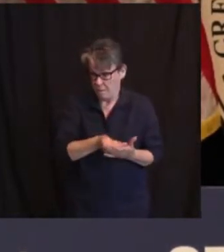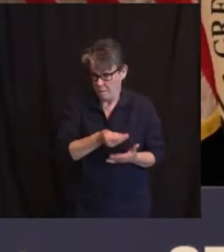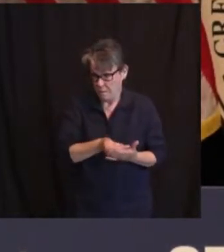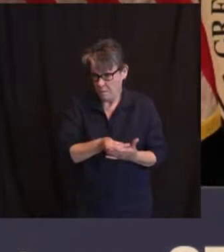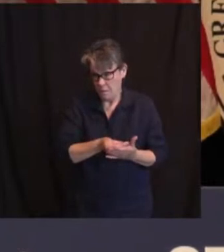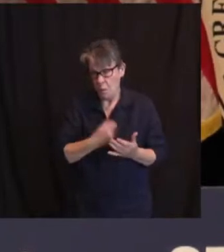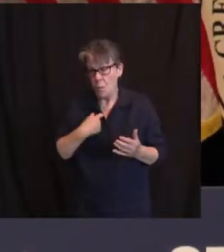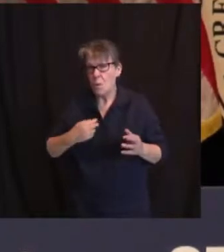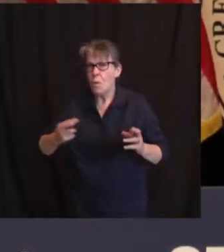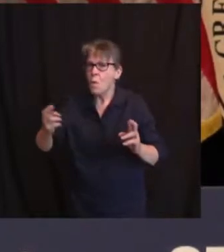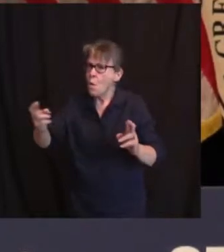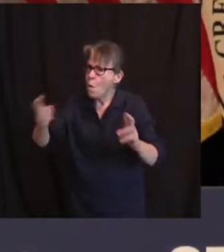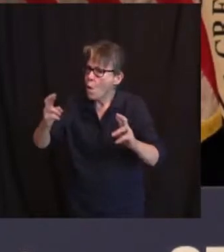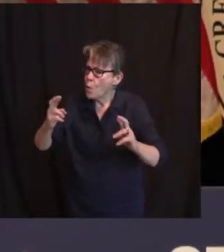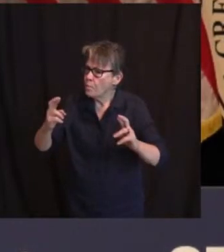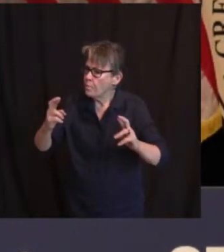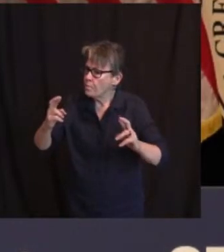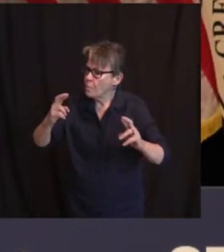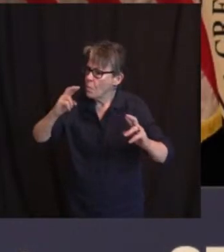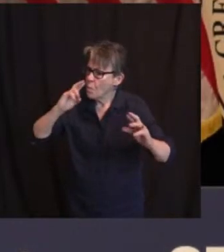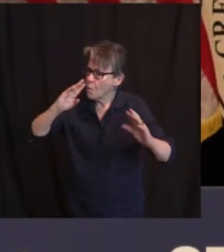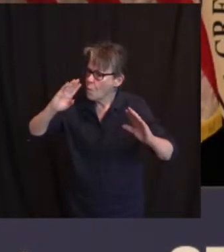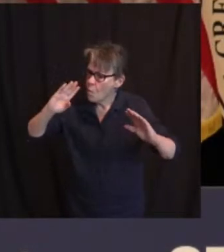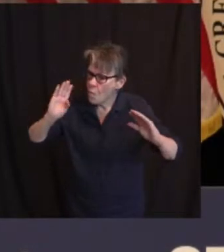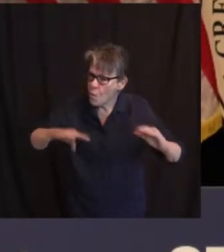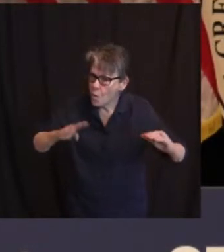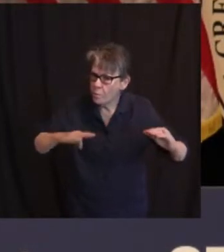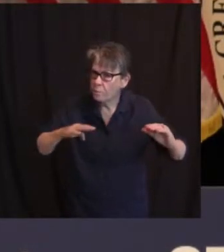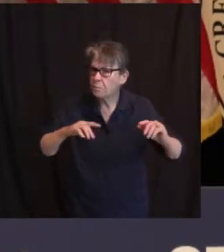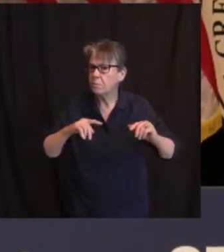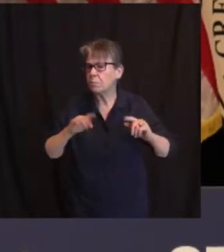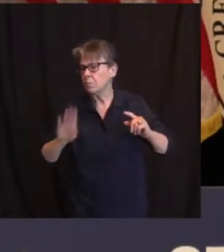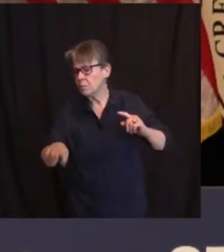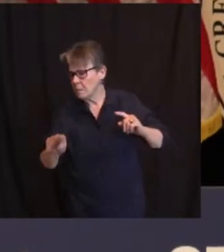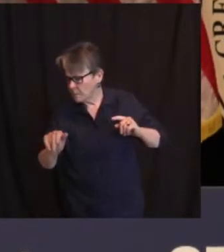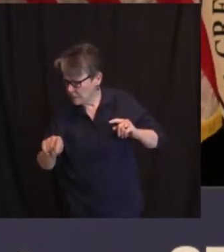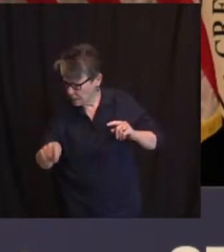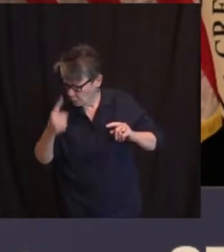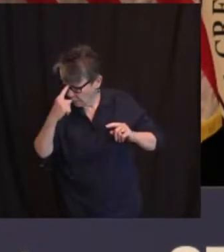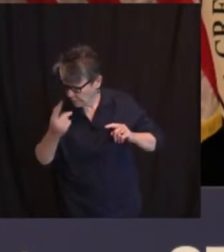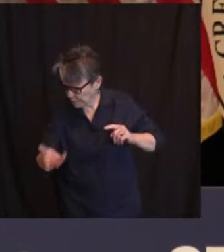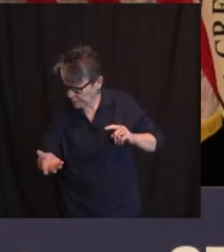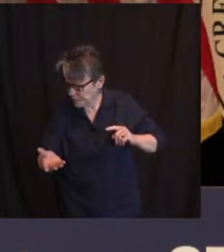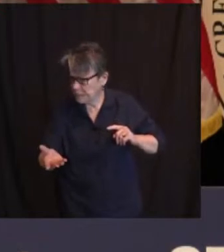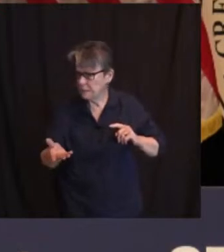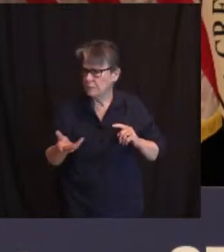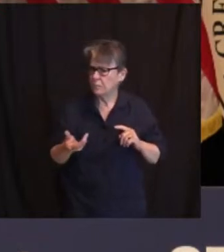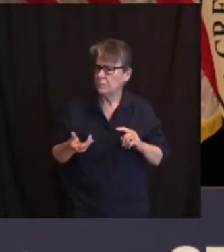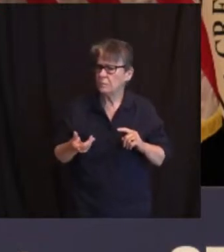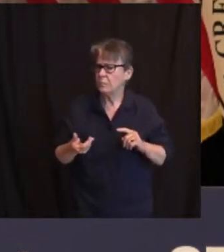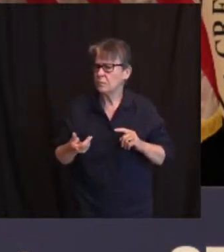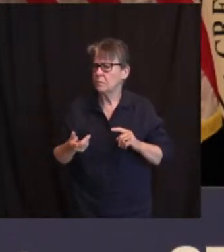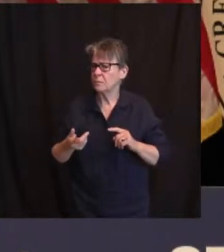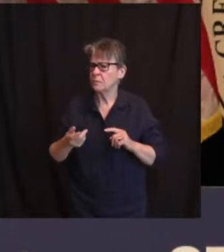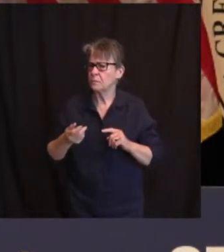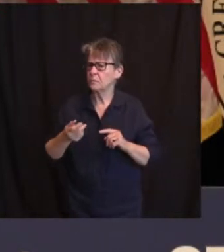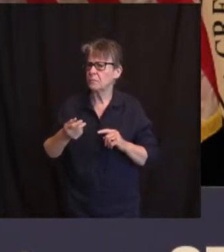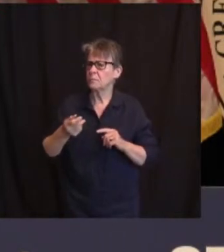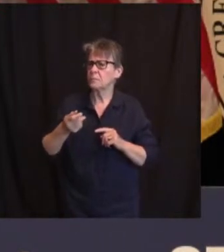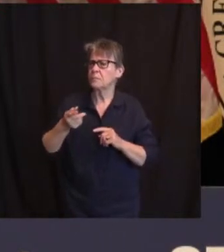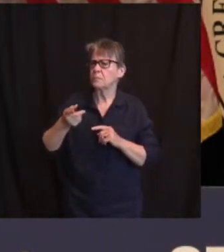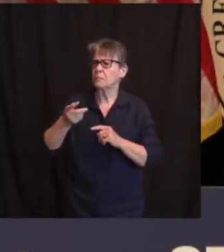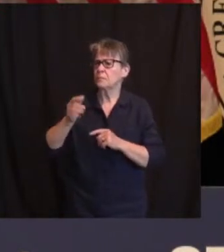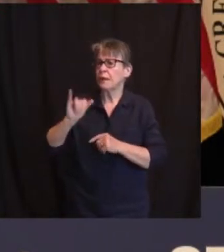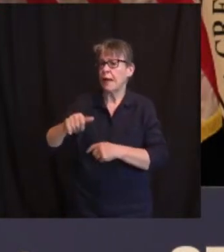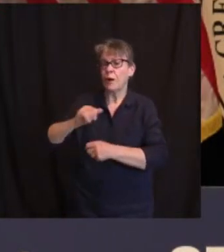do you want to weigh in on that? Yeah, in the COVID 3.5 bill that passed a few weeks ago, that was principally the small business bill. There was